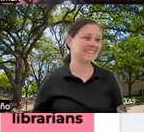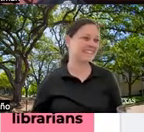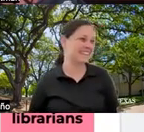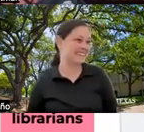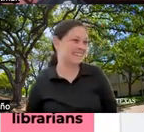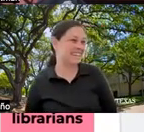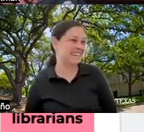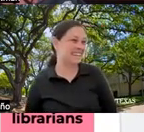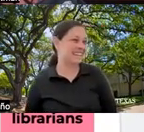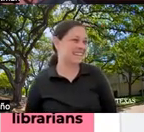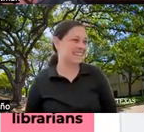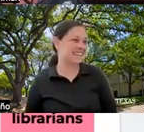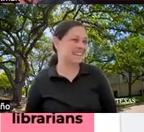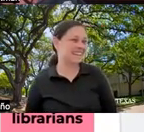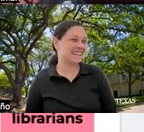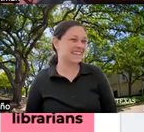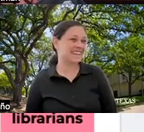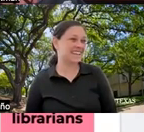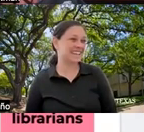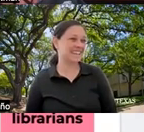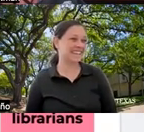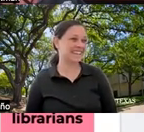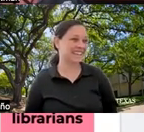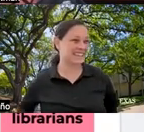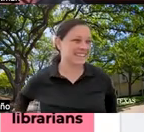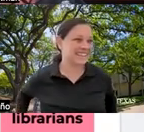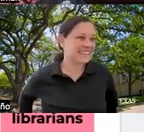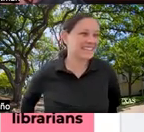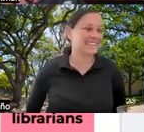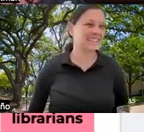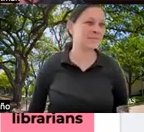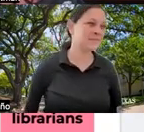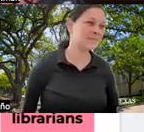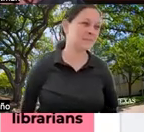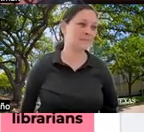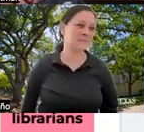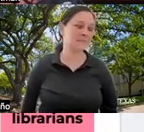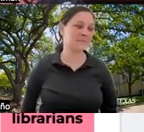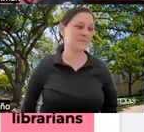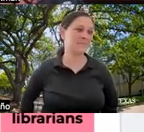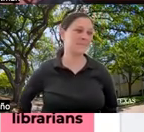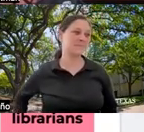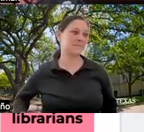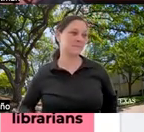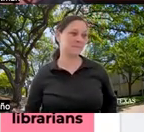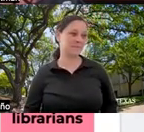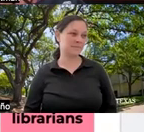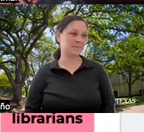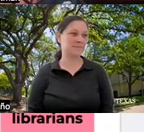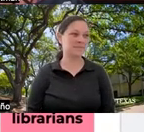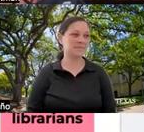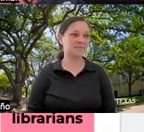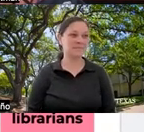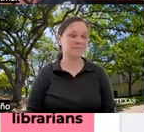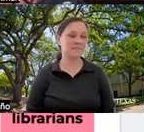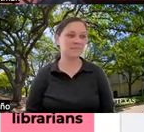Terry? I didn't put that, but I can answer that. That 619 is the